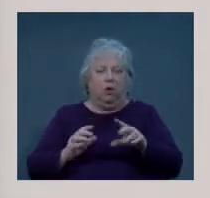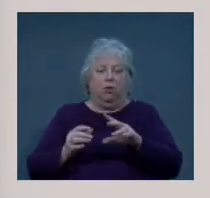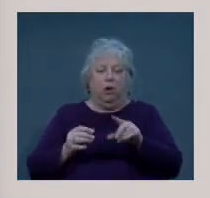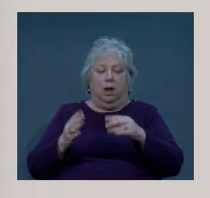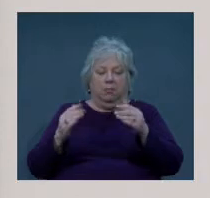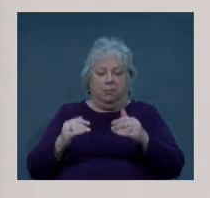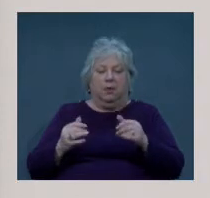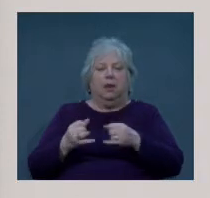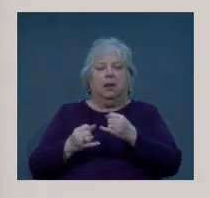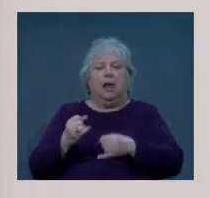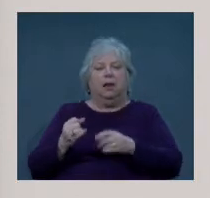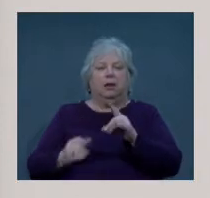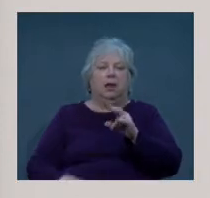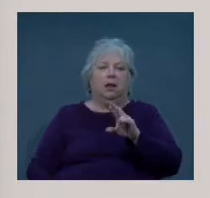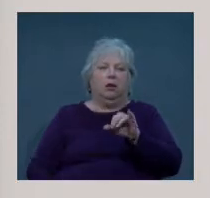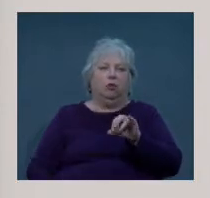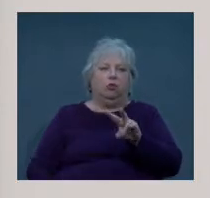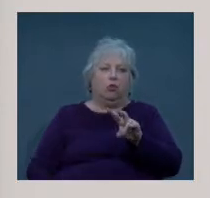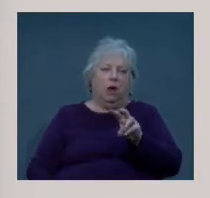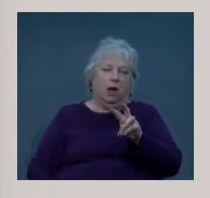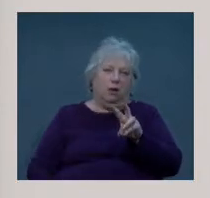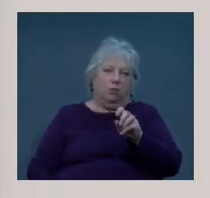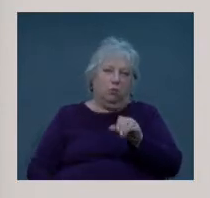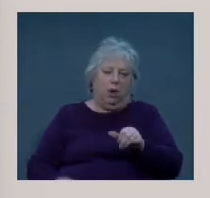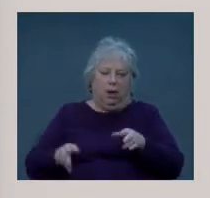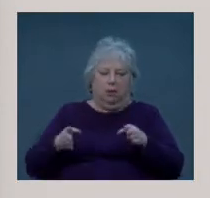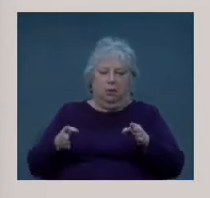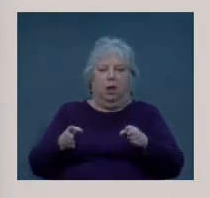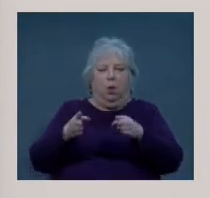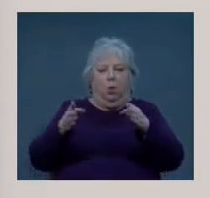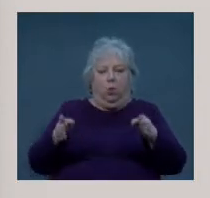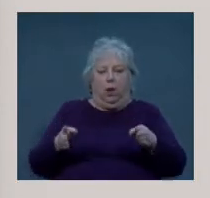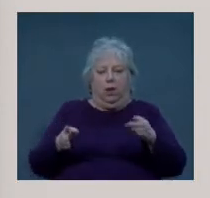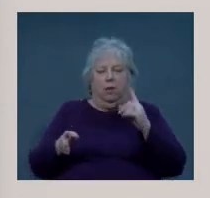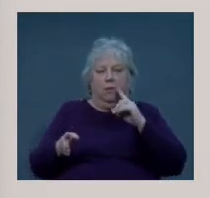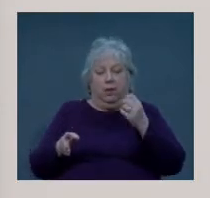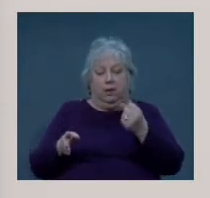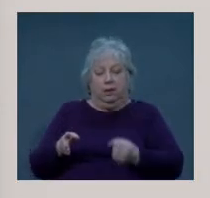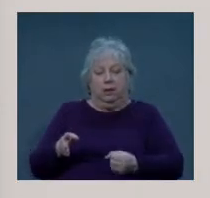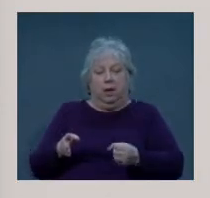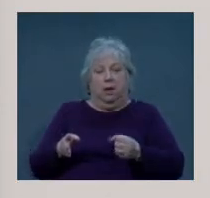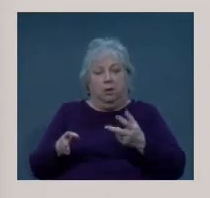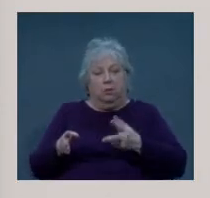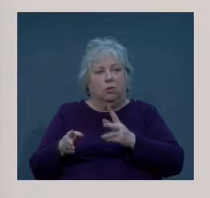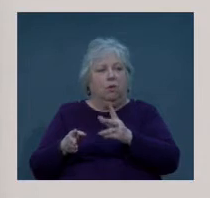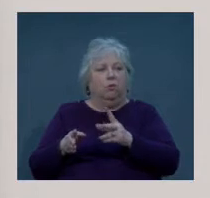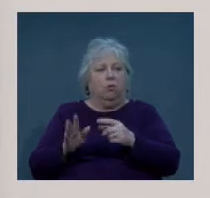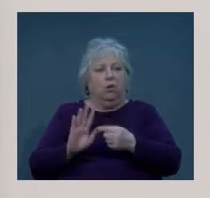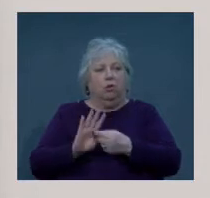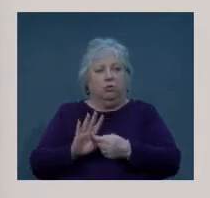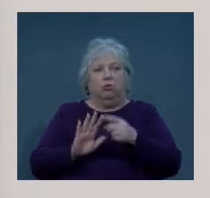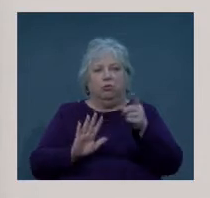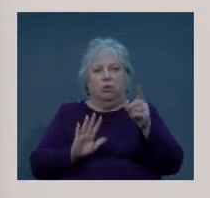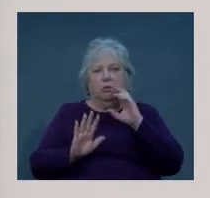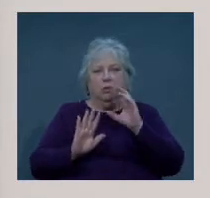the driveway width for the south drive that is shown there,